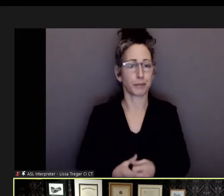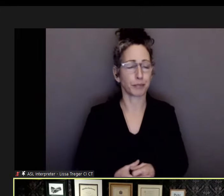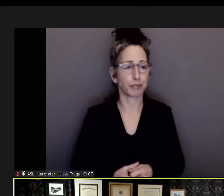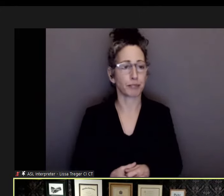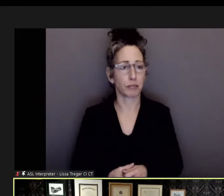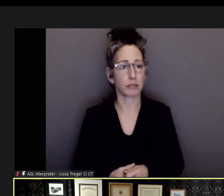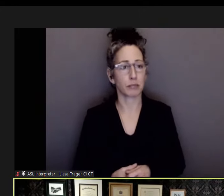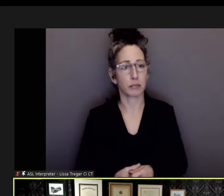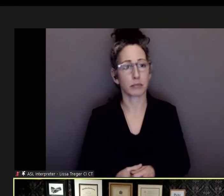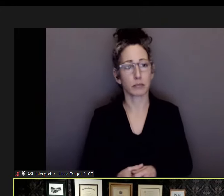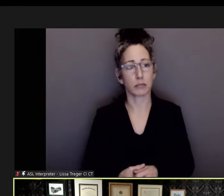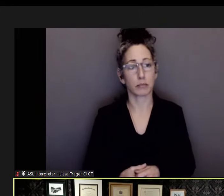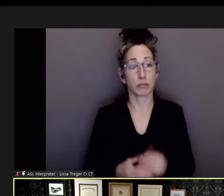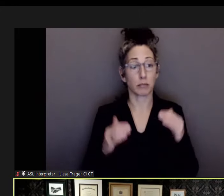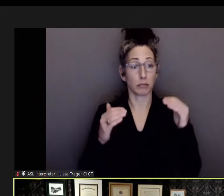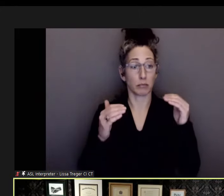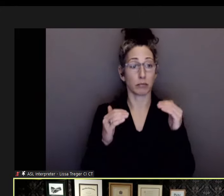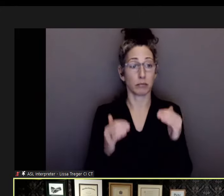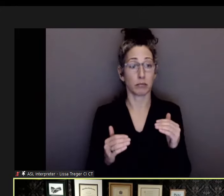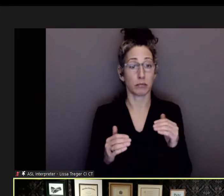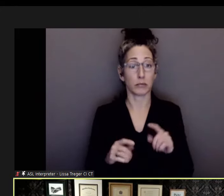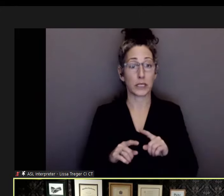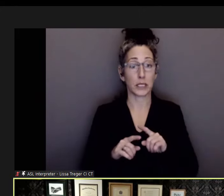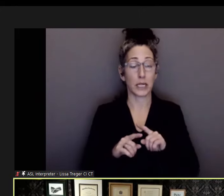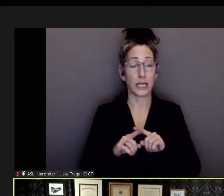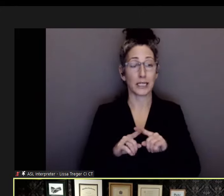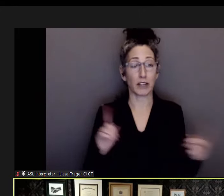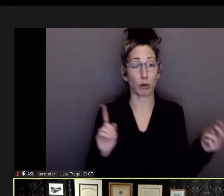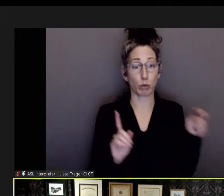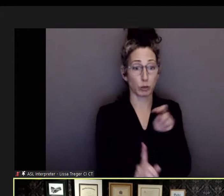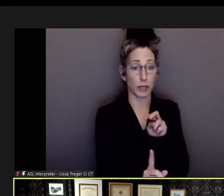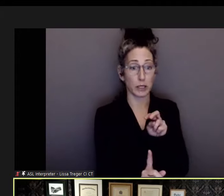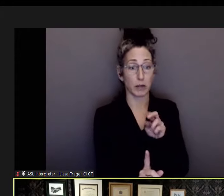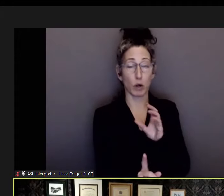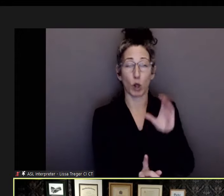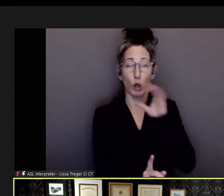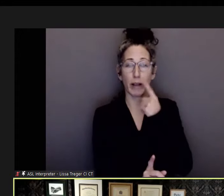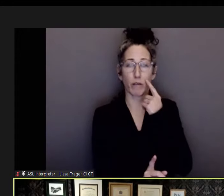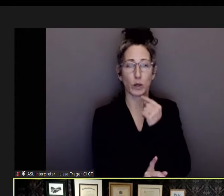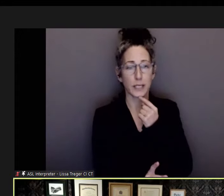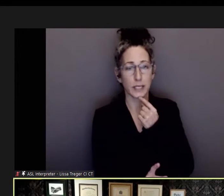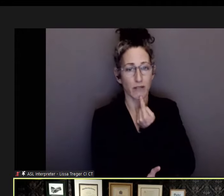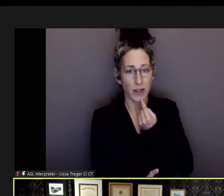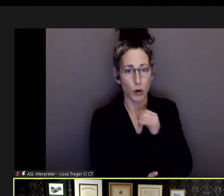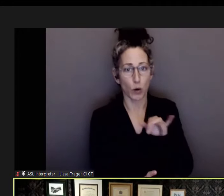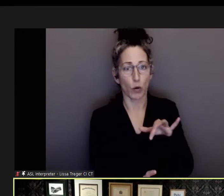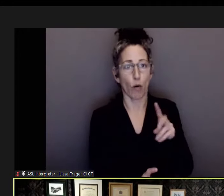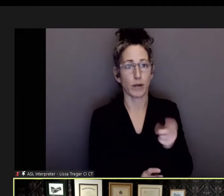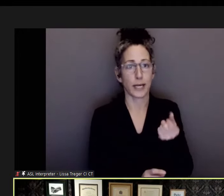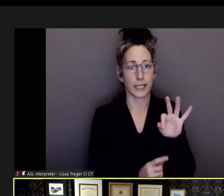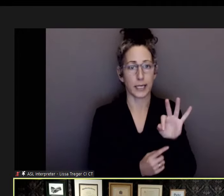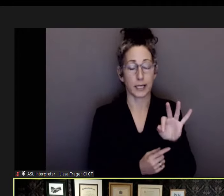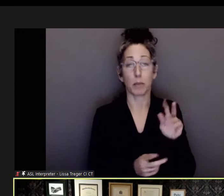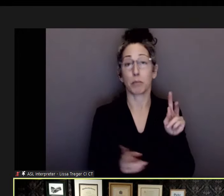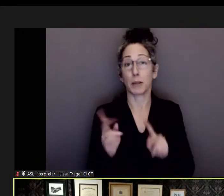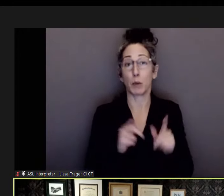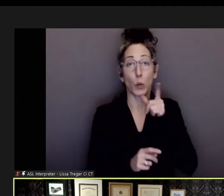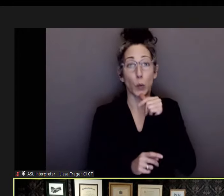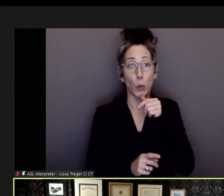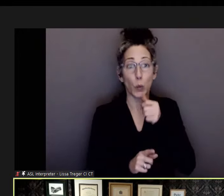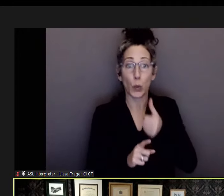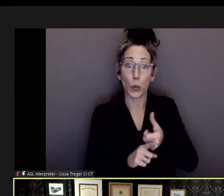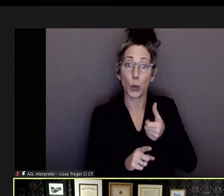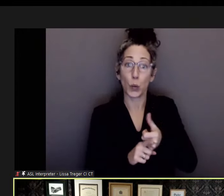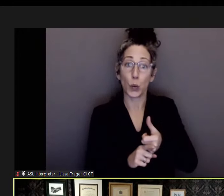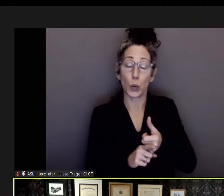Then if we went to a different endpoint looking for severe COVID-19, so this is people who had